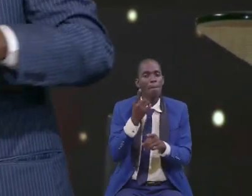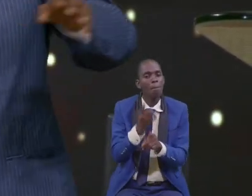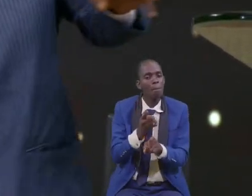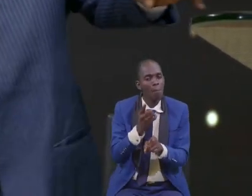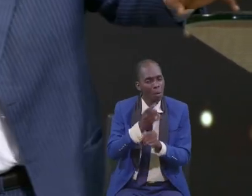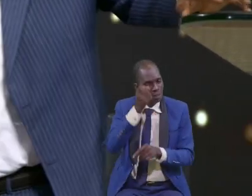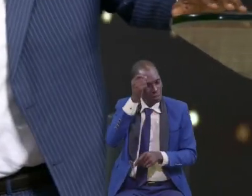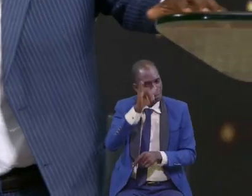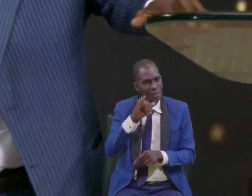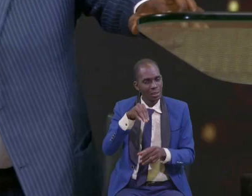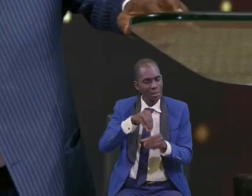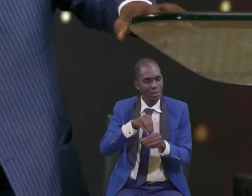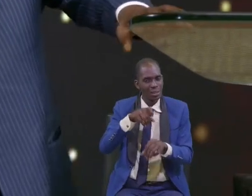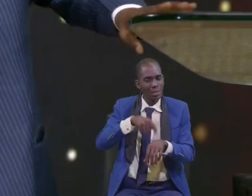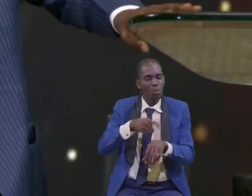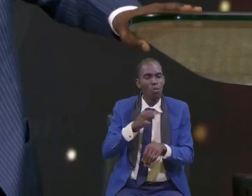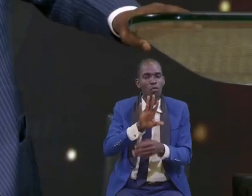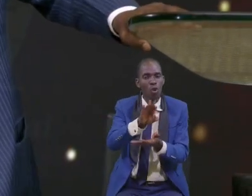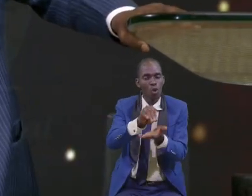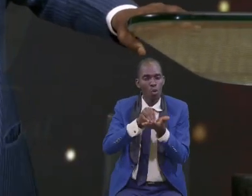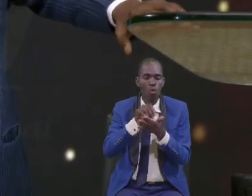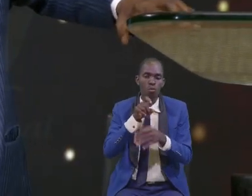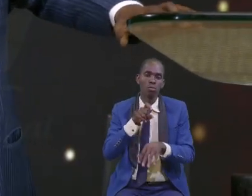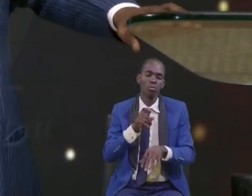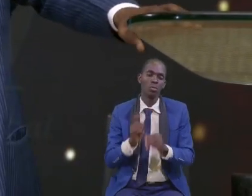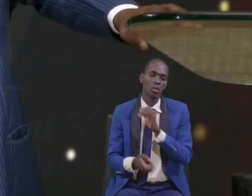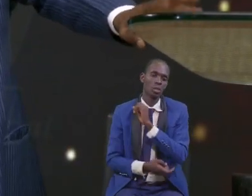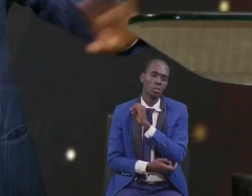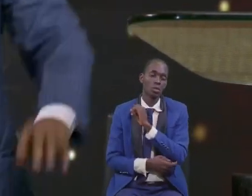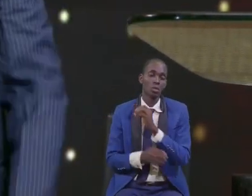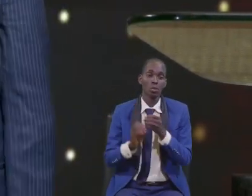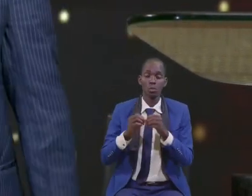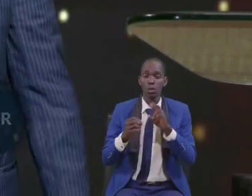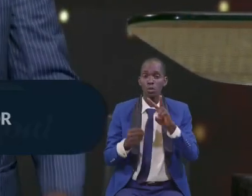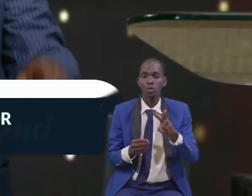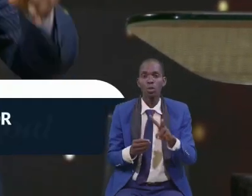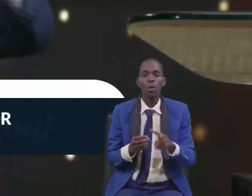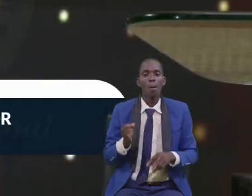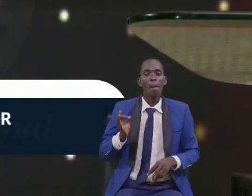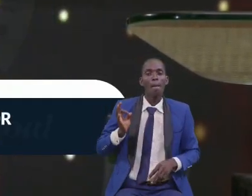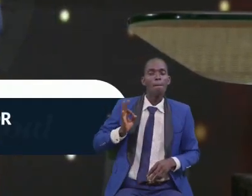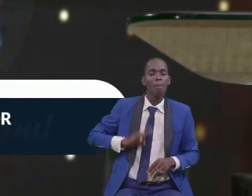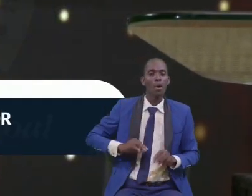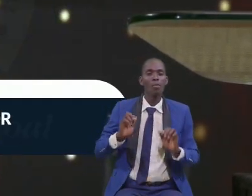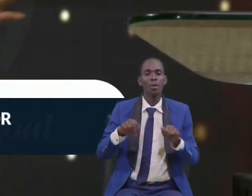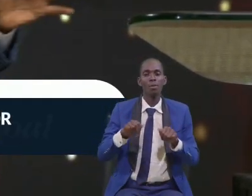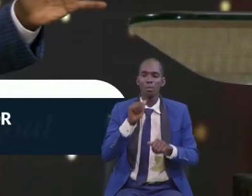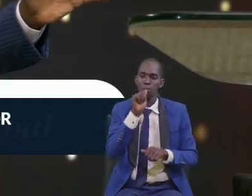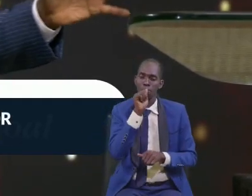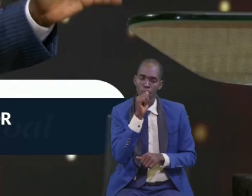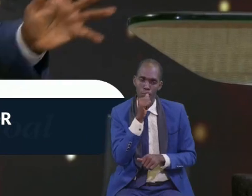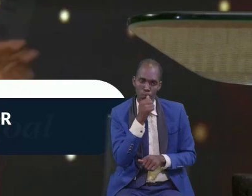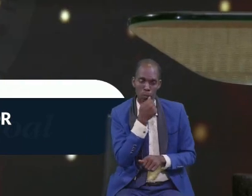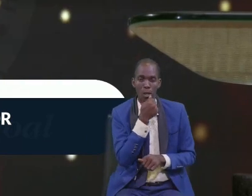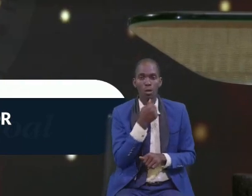own temptation. Number two, profitable patience. Actually, the patience we read of